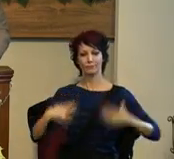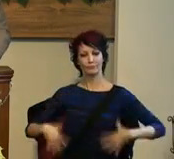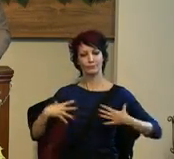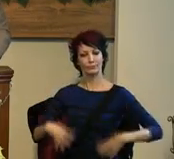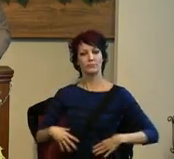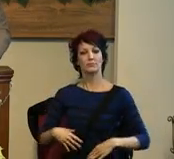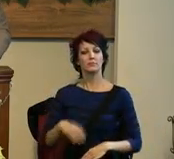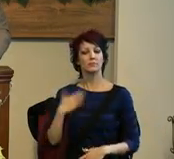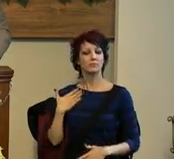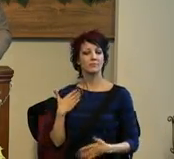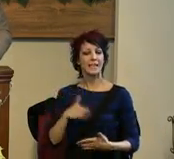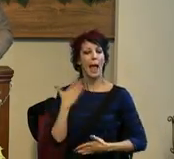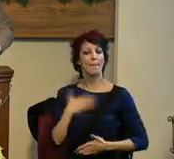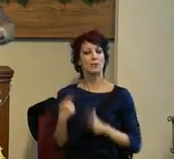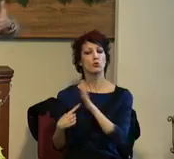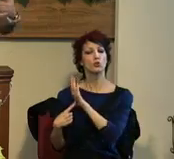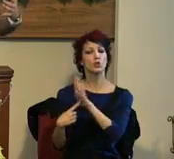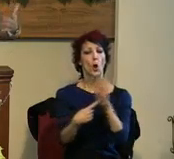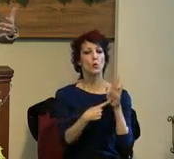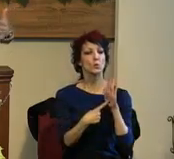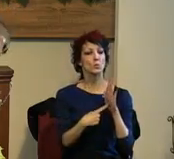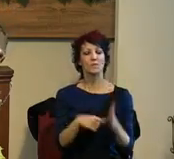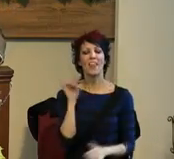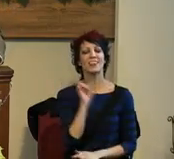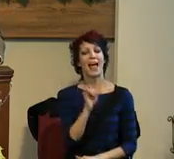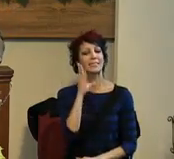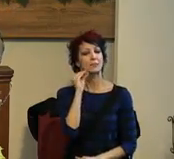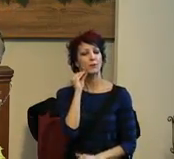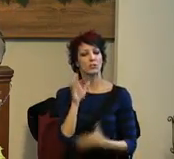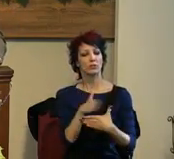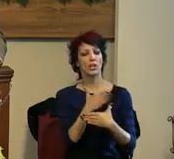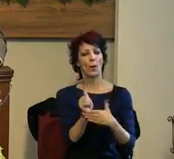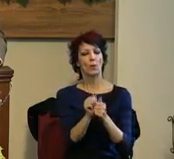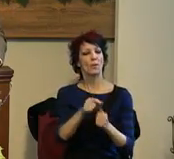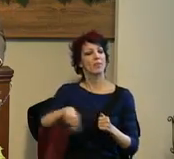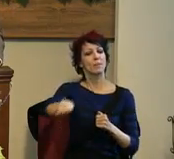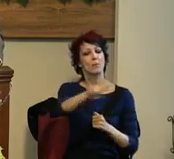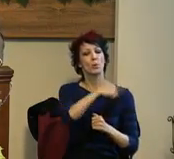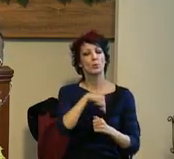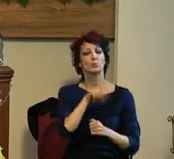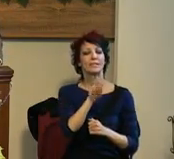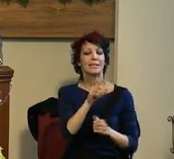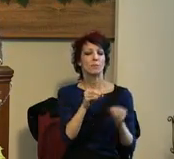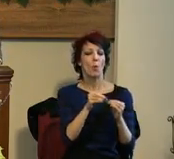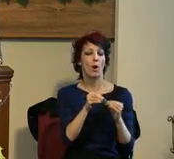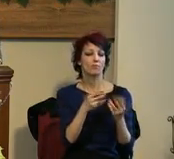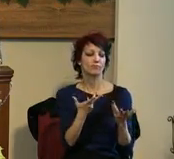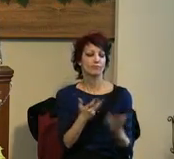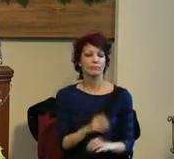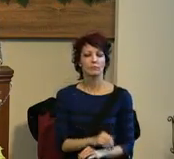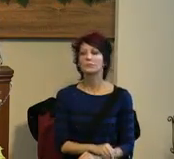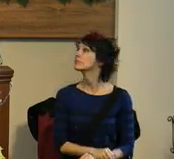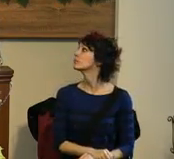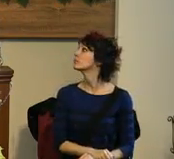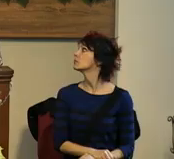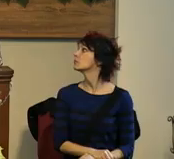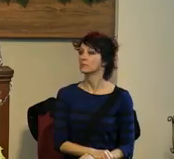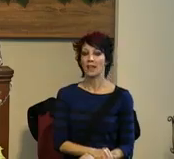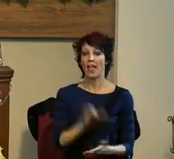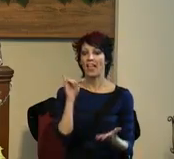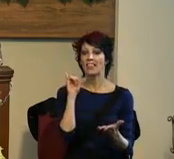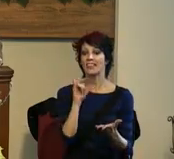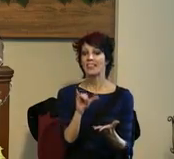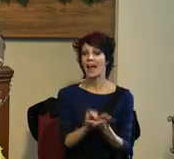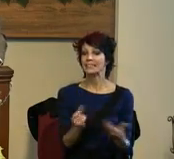you down and to uh give you that experience of sharing with those who are less fortunate than ourselves and so it is with